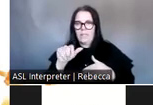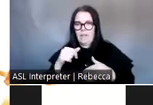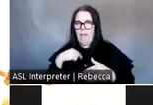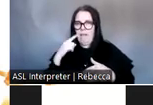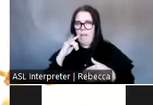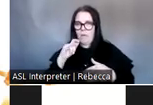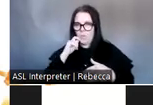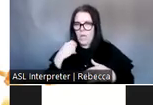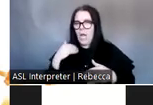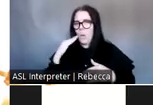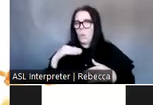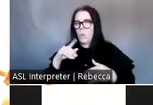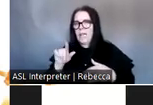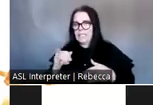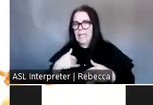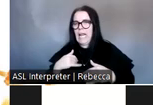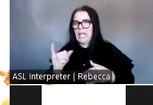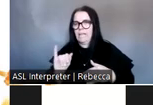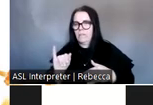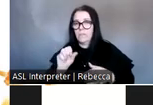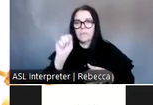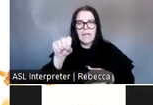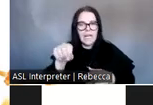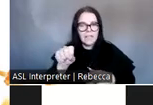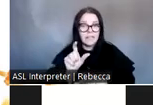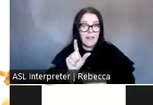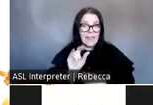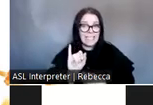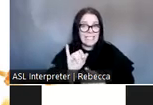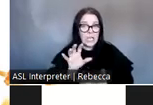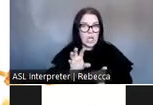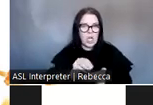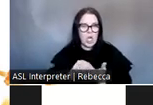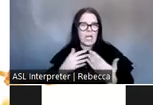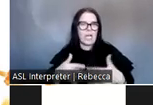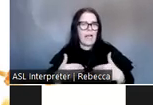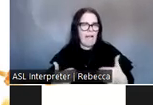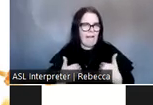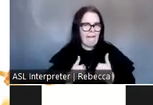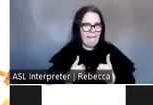know LinkedIn has something similar. Yes, LinkedIn Learning does have a lot of